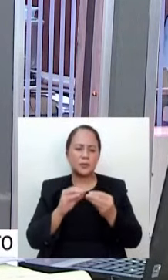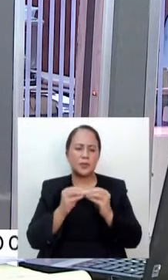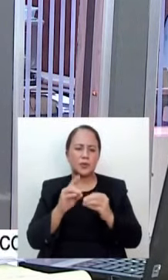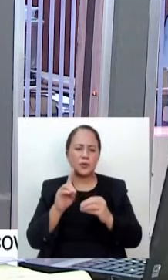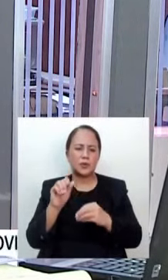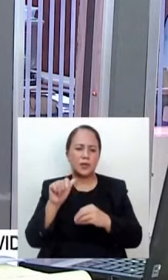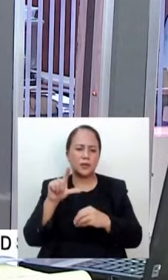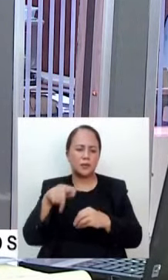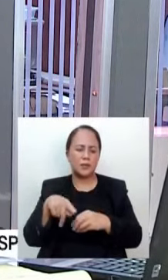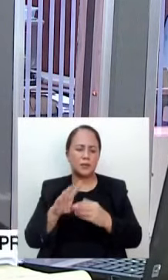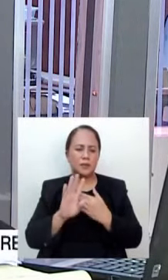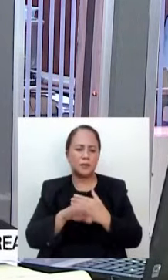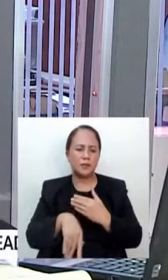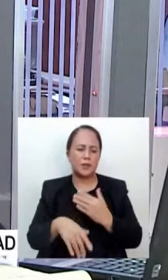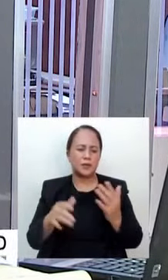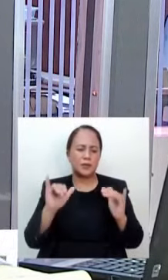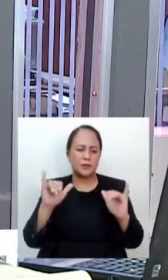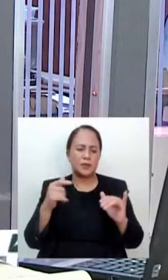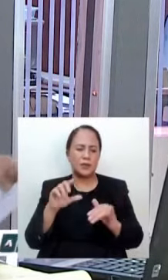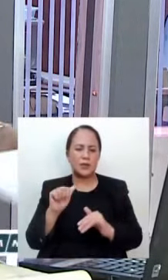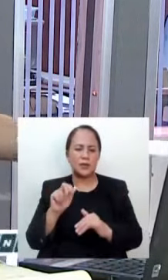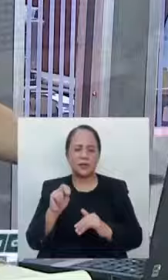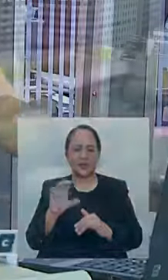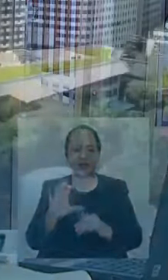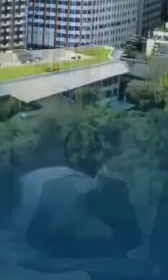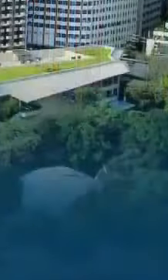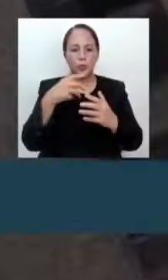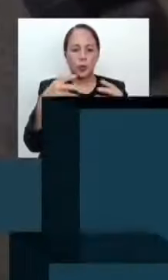Philippines returns. Stay with us here on ANC.